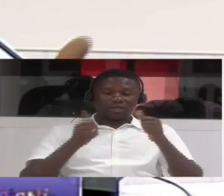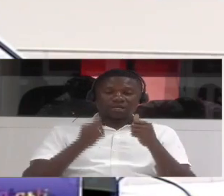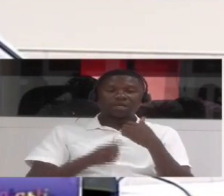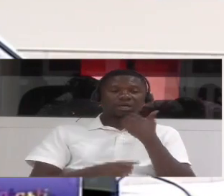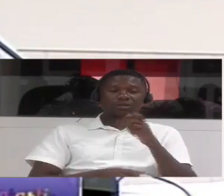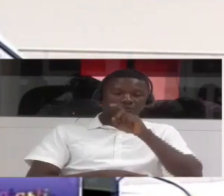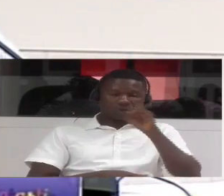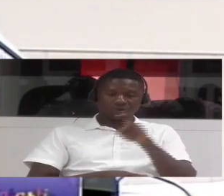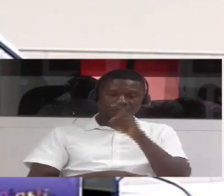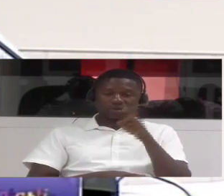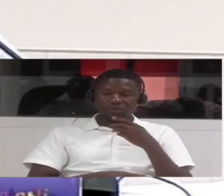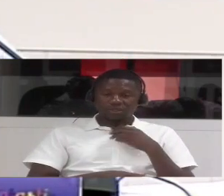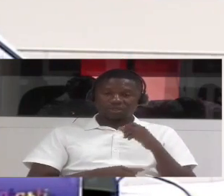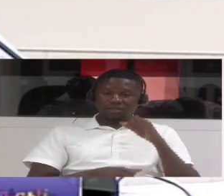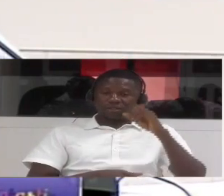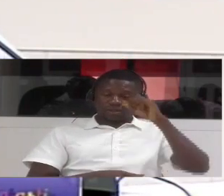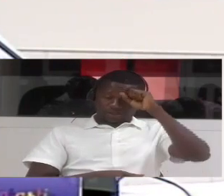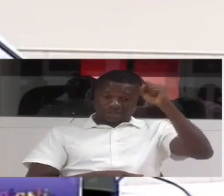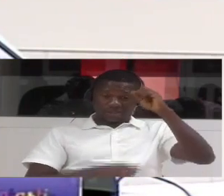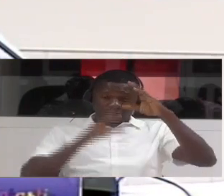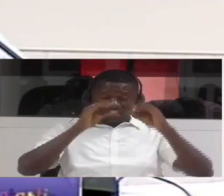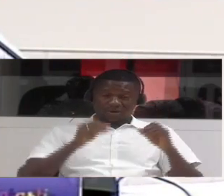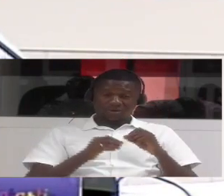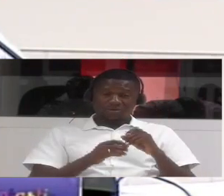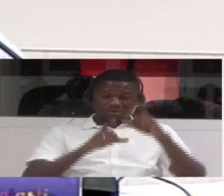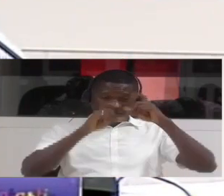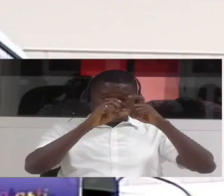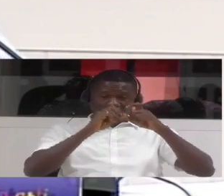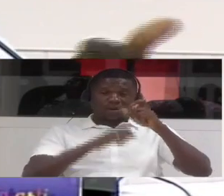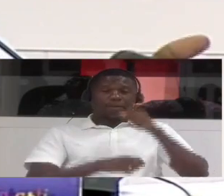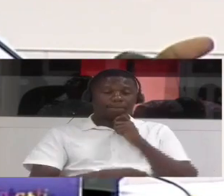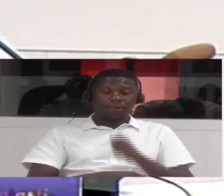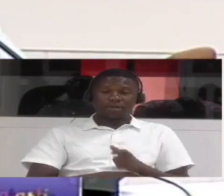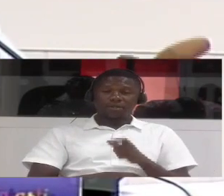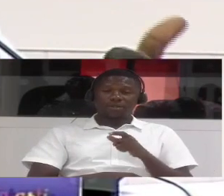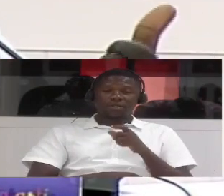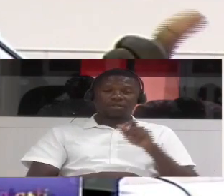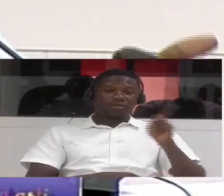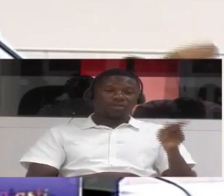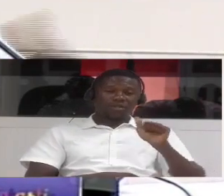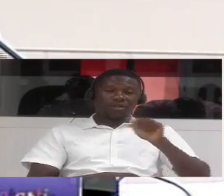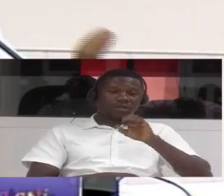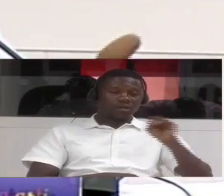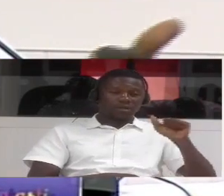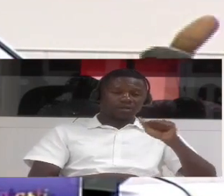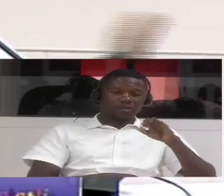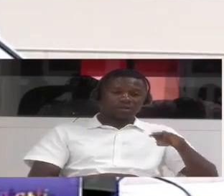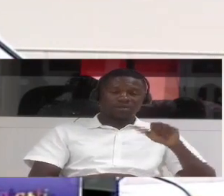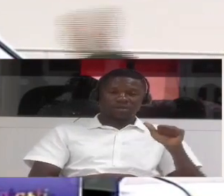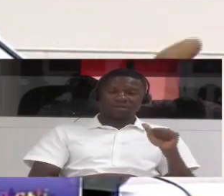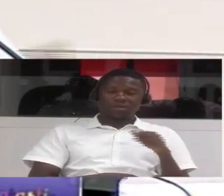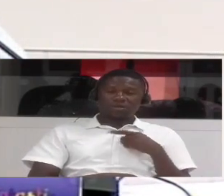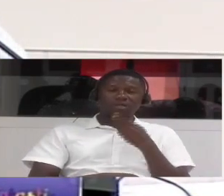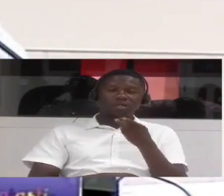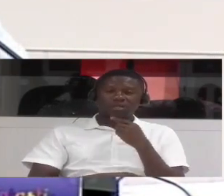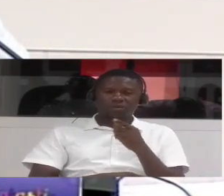there was this State House photographer, Gassama, I forgot the first name, who started, you know, like taunting us, telling us, why are you guys